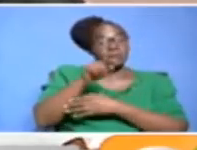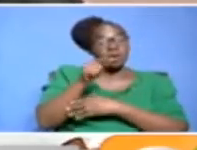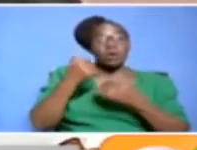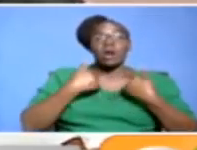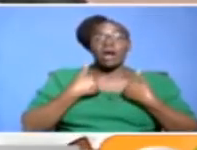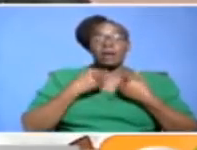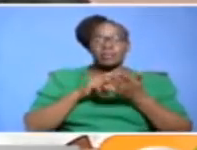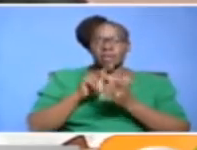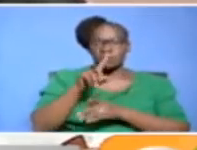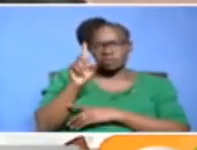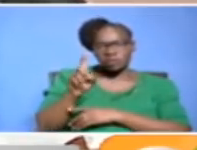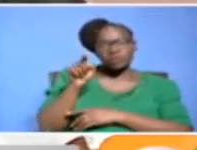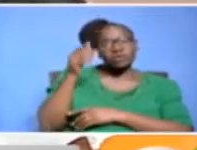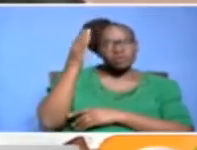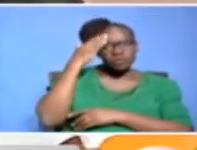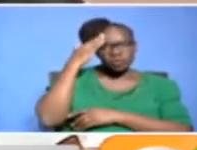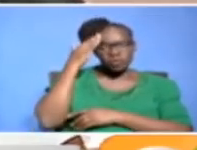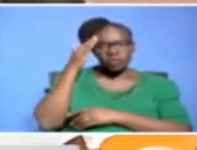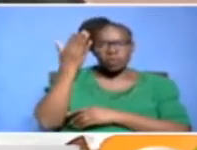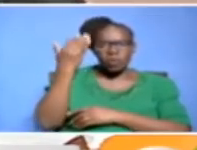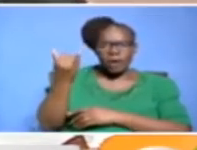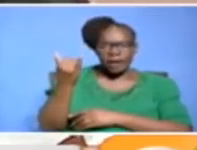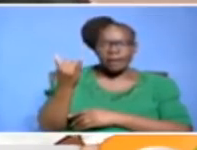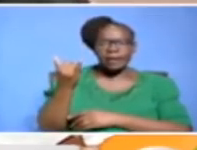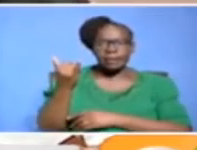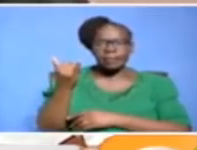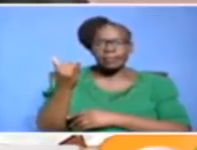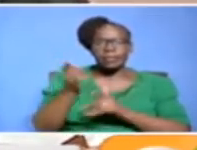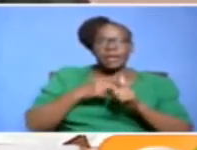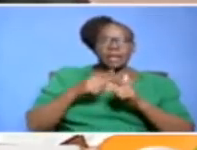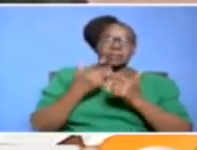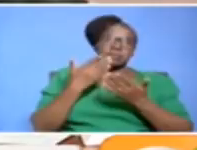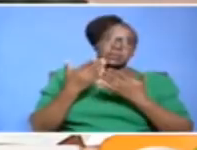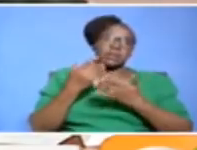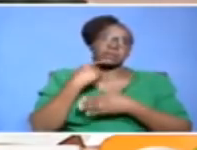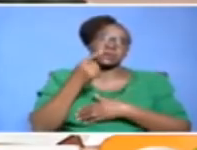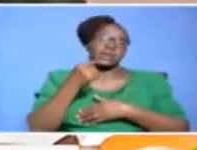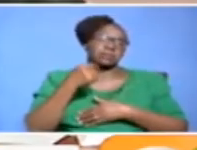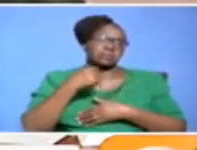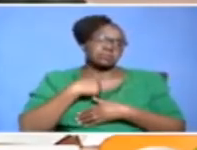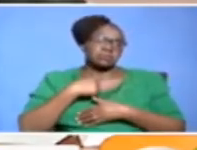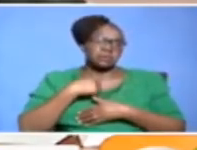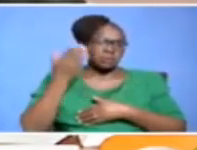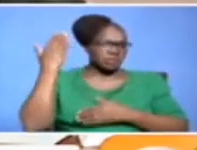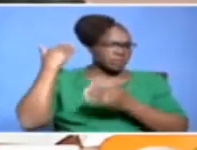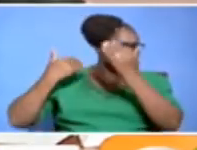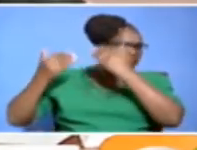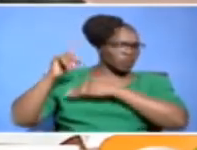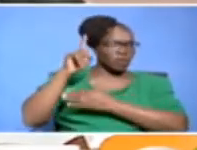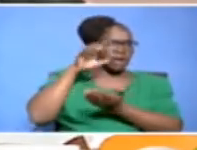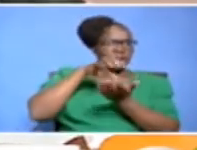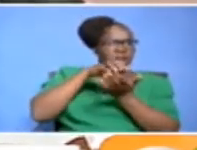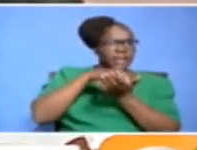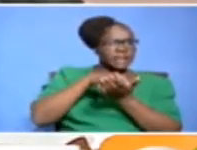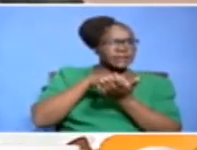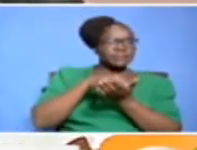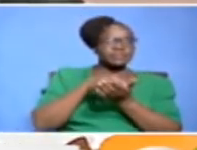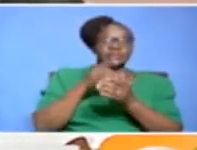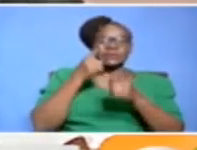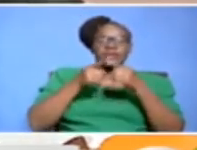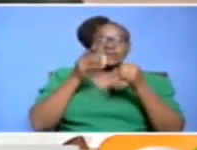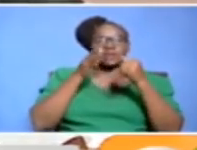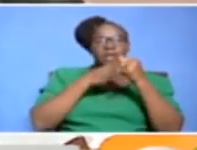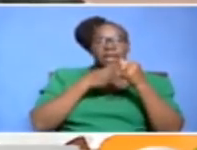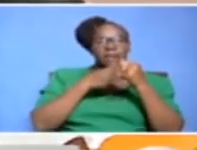So you'll ask them and say, yeah, I did it. And you ask them, why did you do it? For instance, I dealt with one case where a 9-year-old